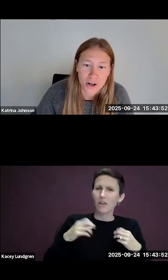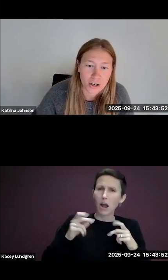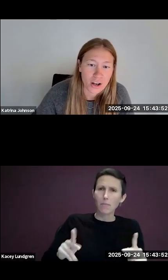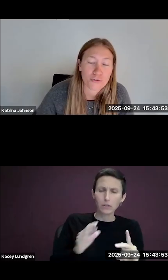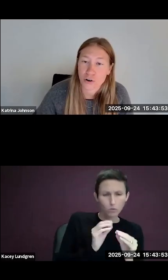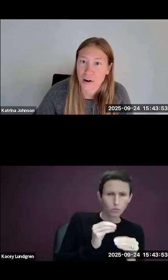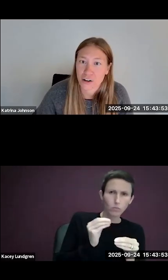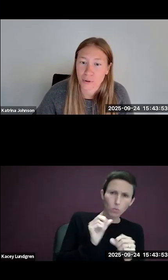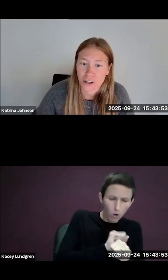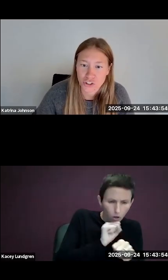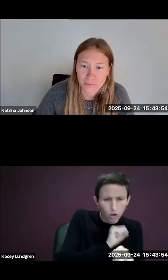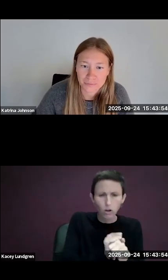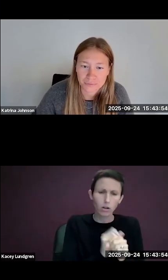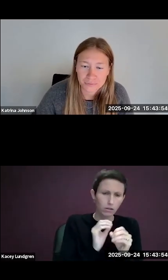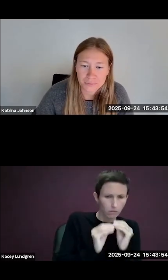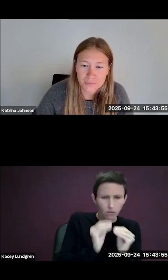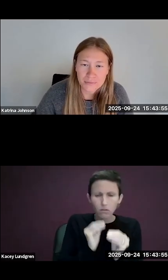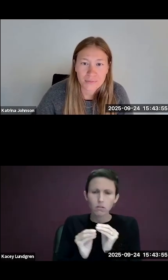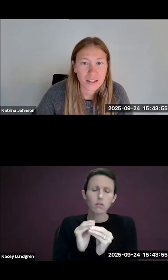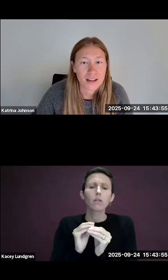refine their work for a final production.